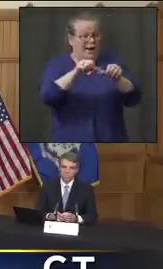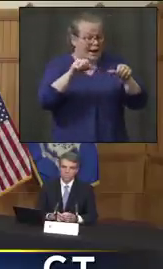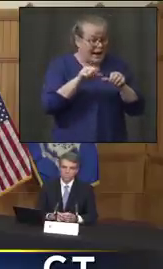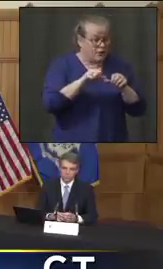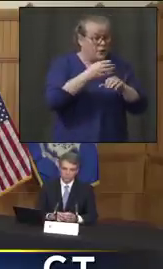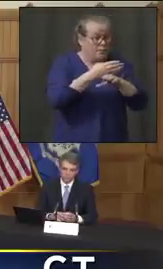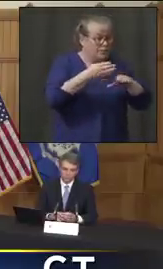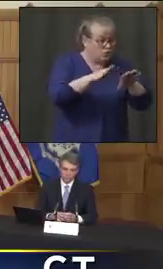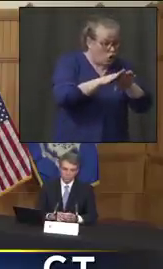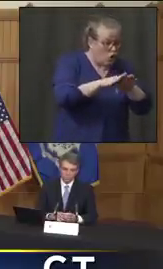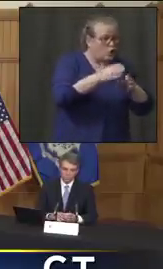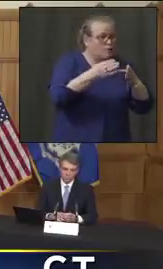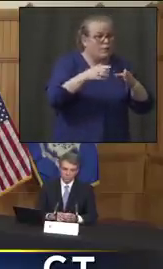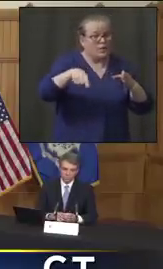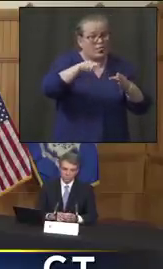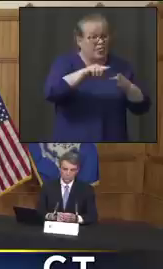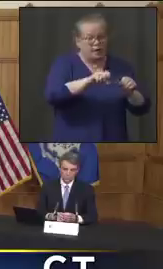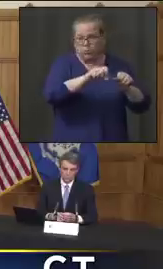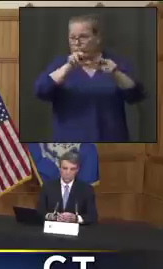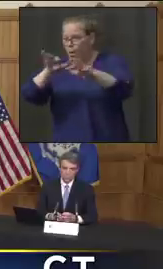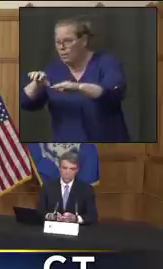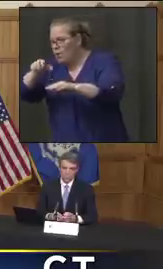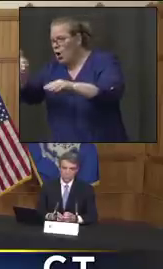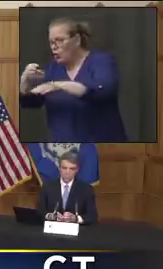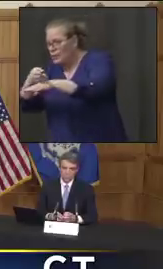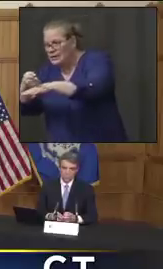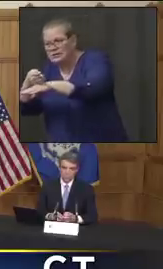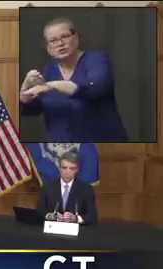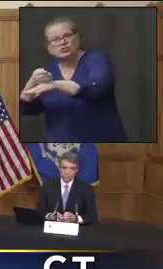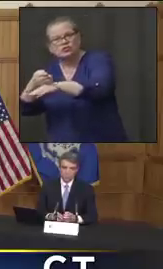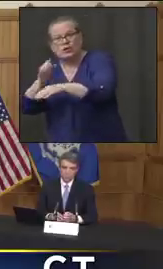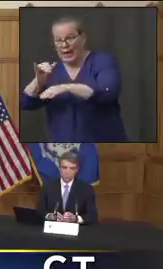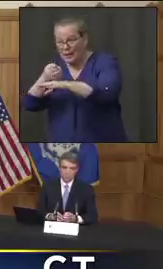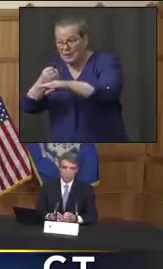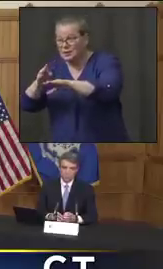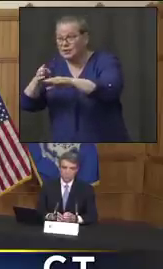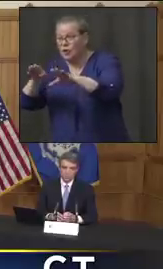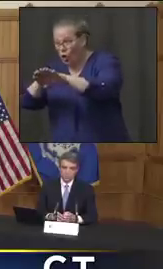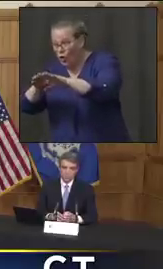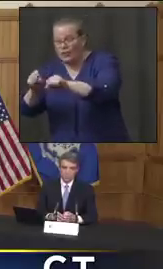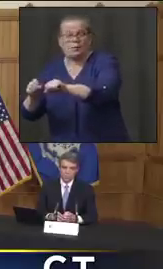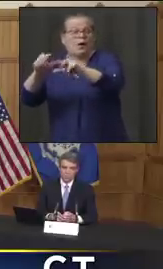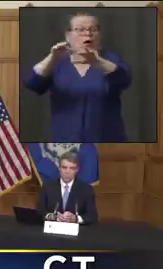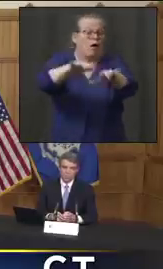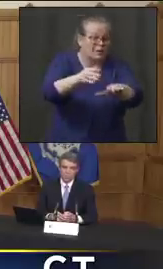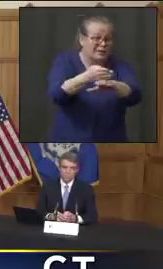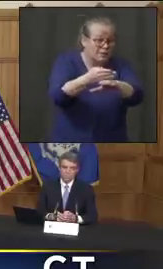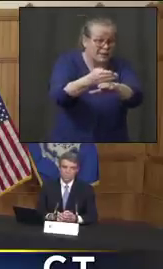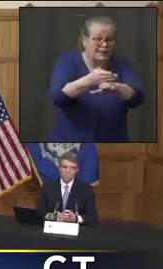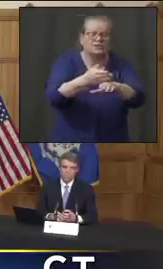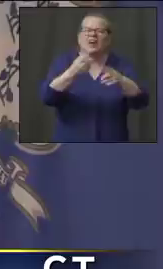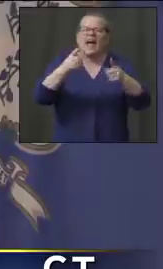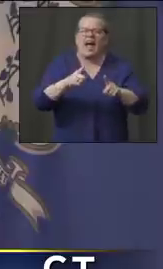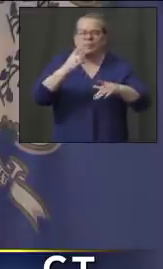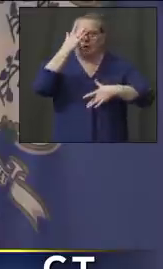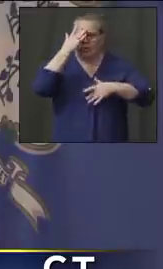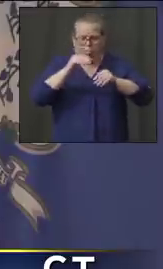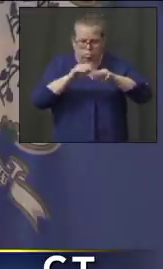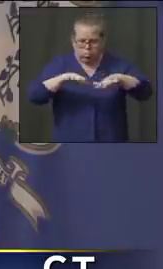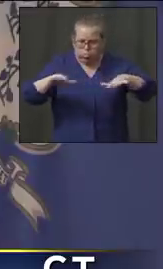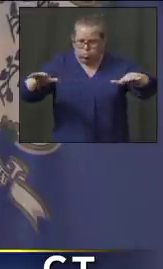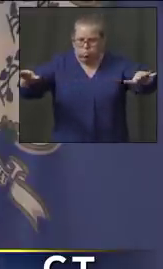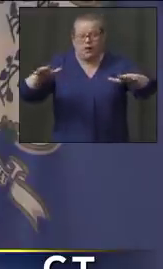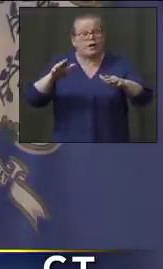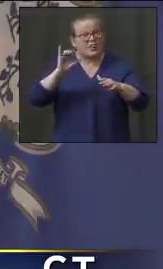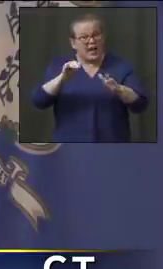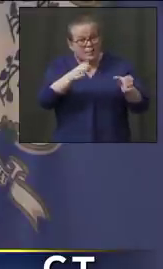other when their own nearby facilities closed? Well, I'll start with that. Yeah, I